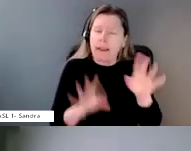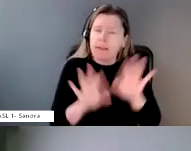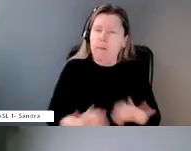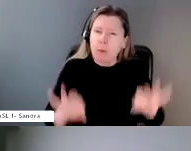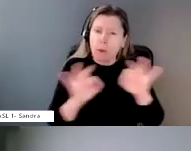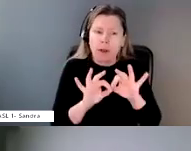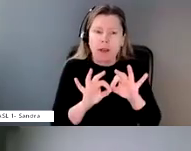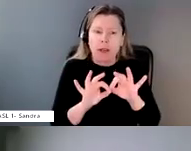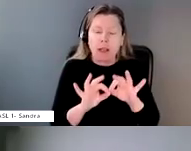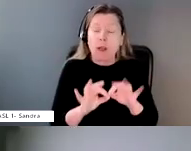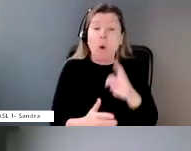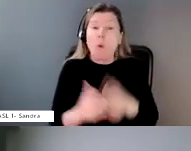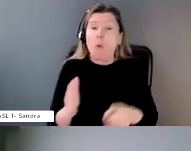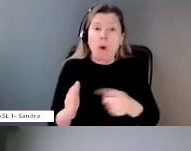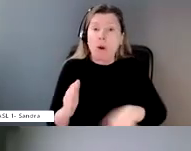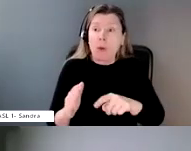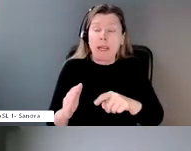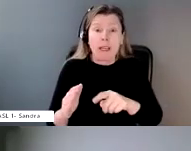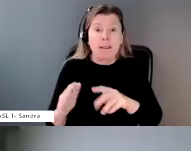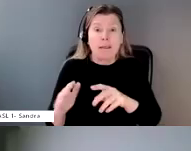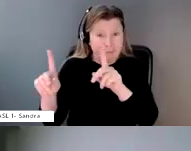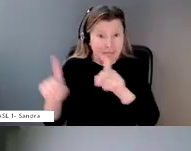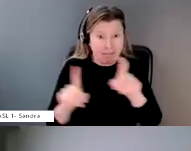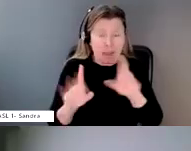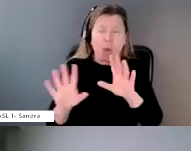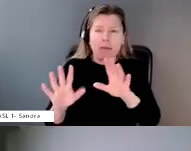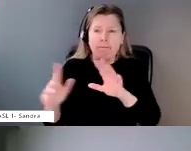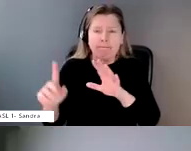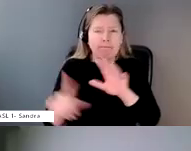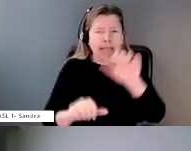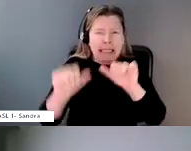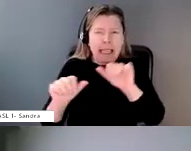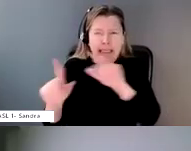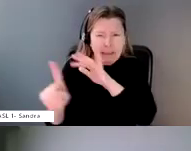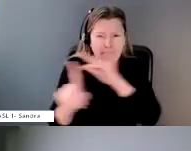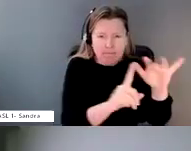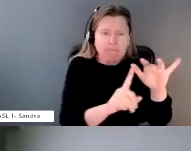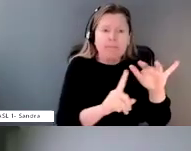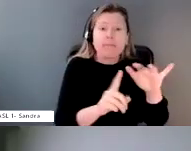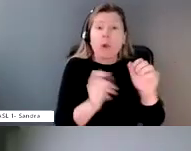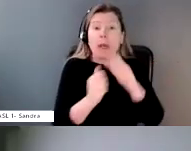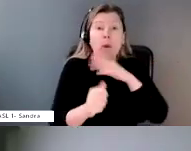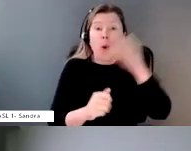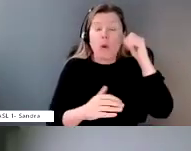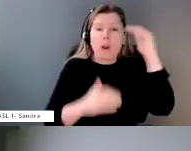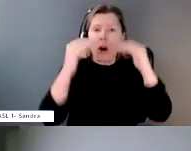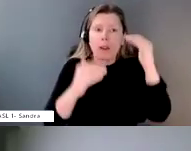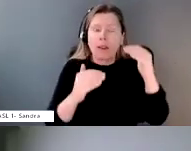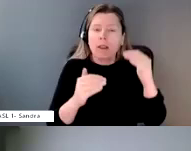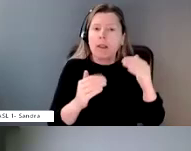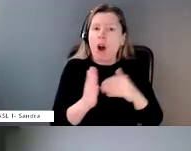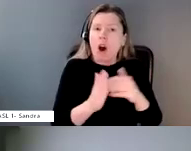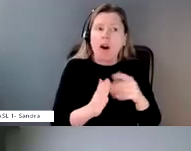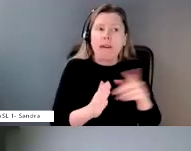because what we found, especially with older adults, is oftentimes they're engaged in